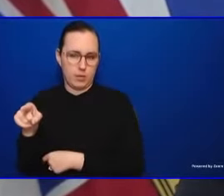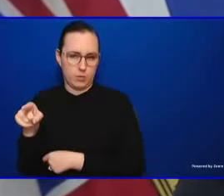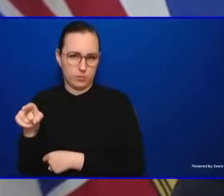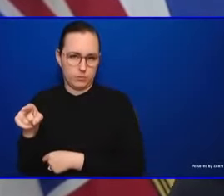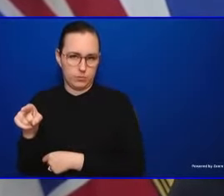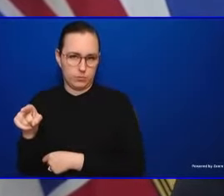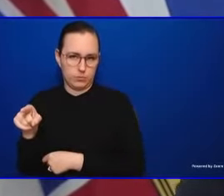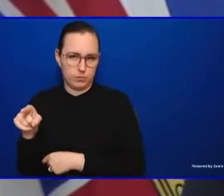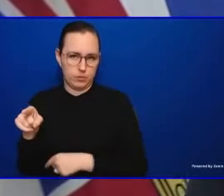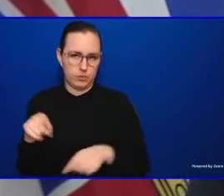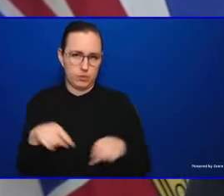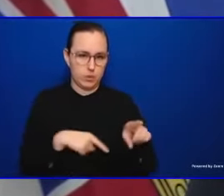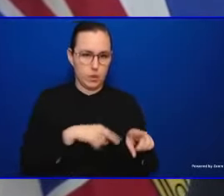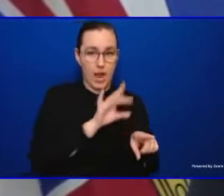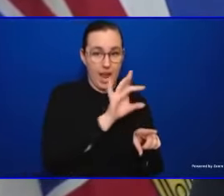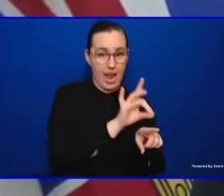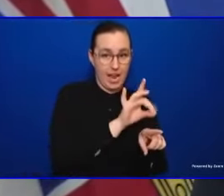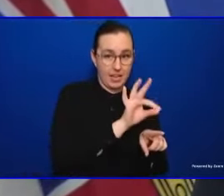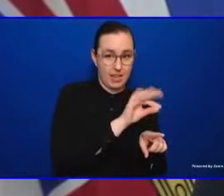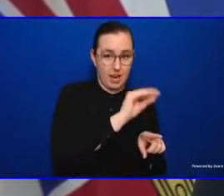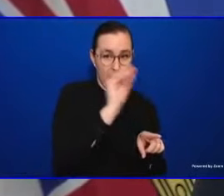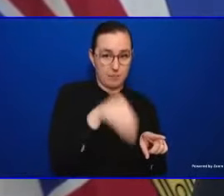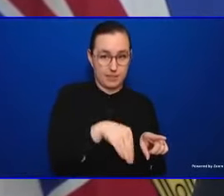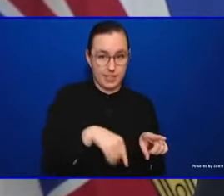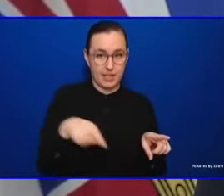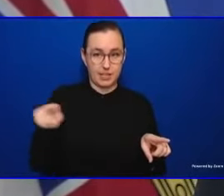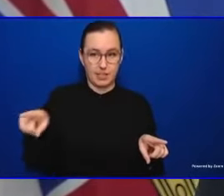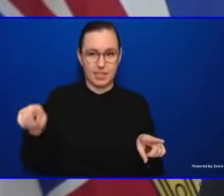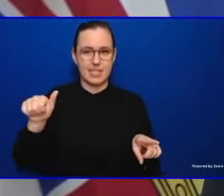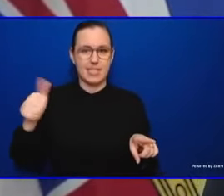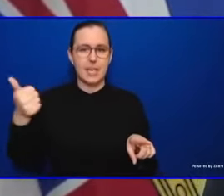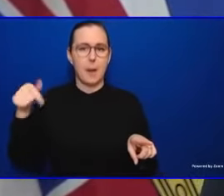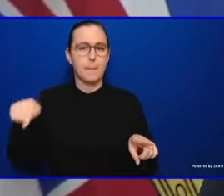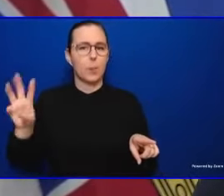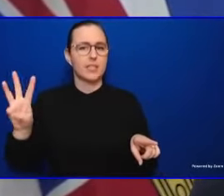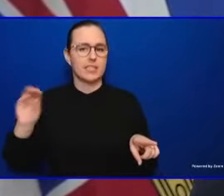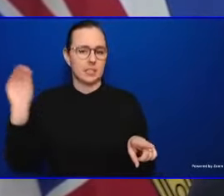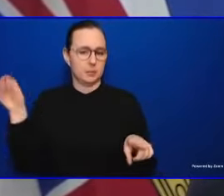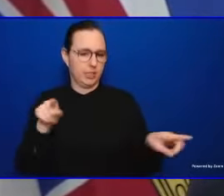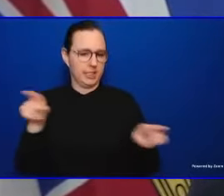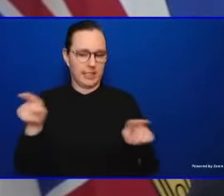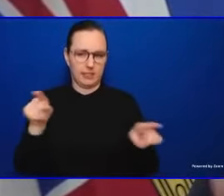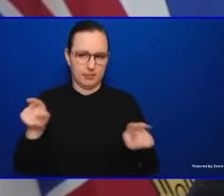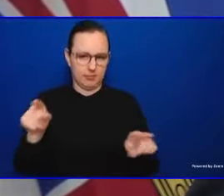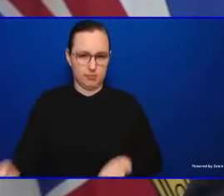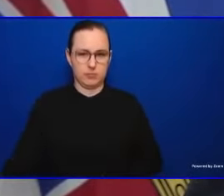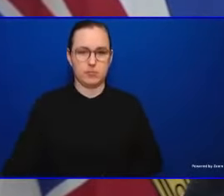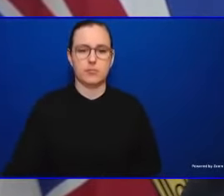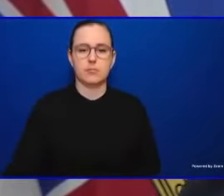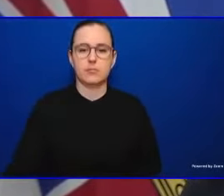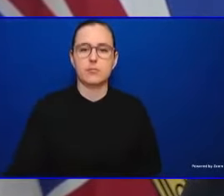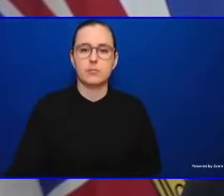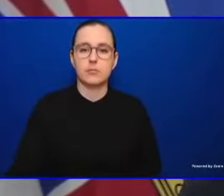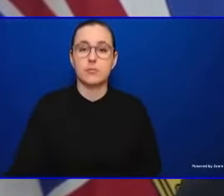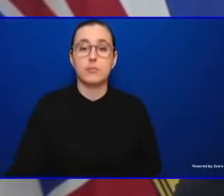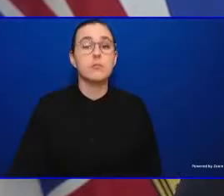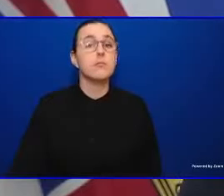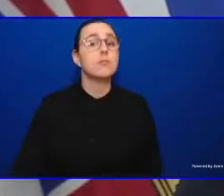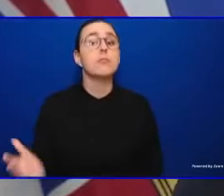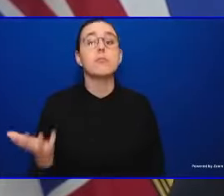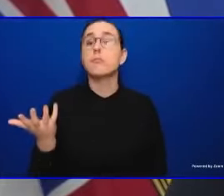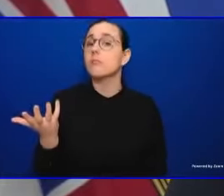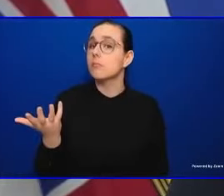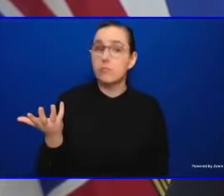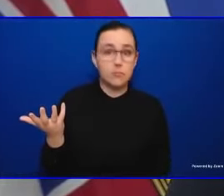10.6%, respectively. As I've noted, and as we've noted, the reason why government has taken, the ministry, the